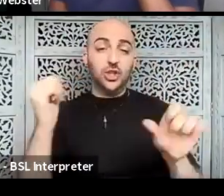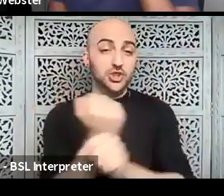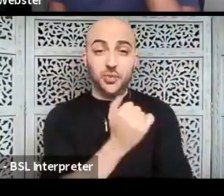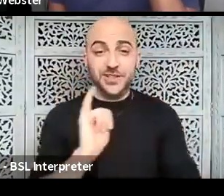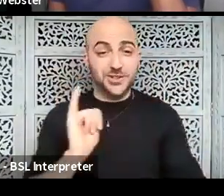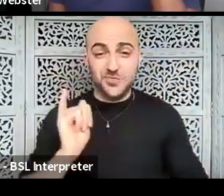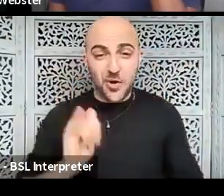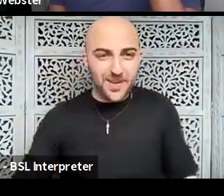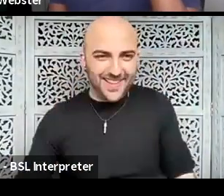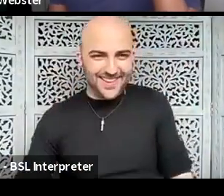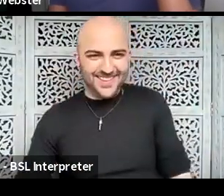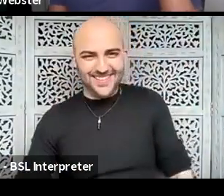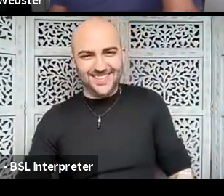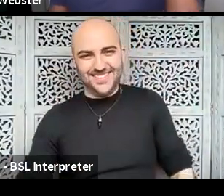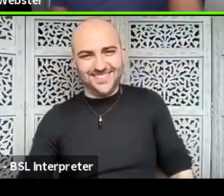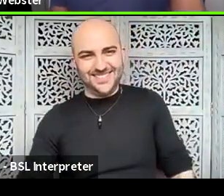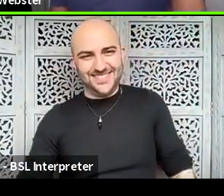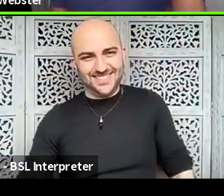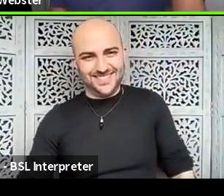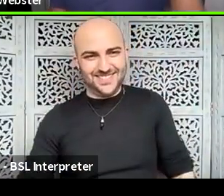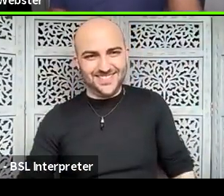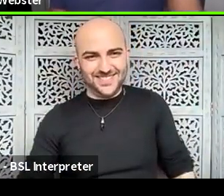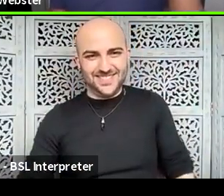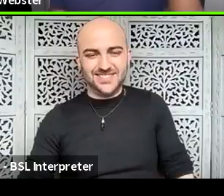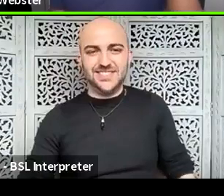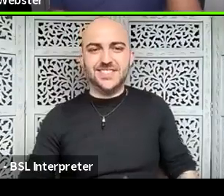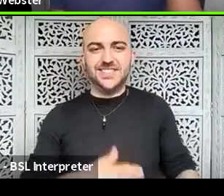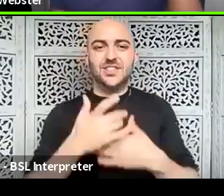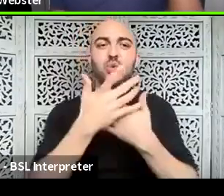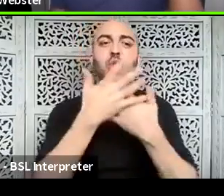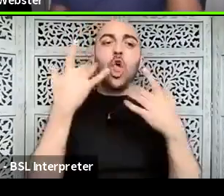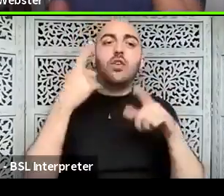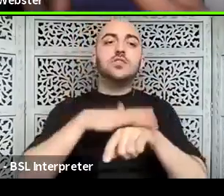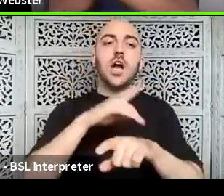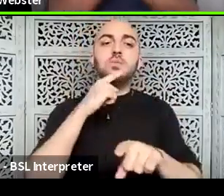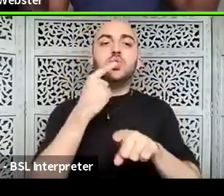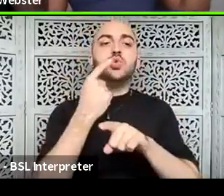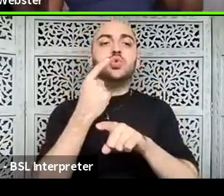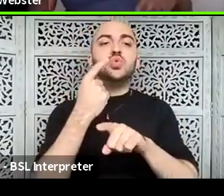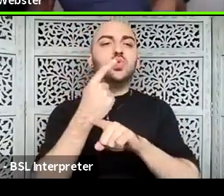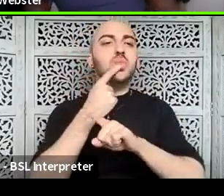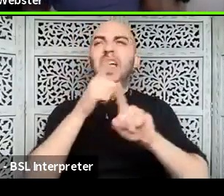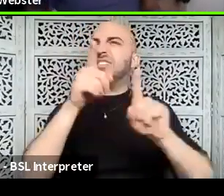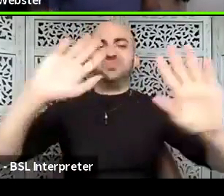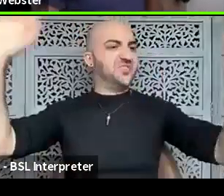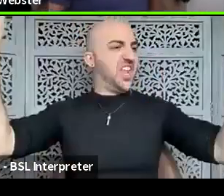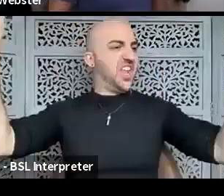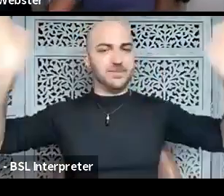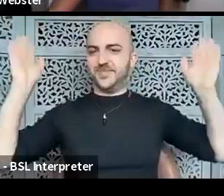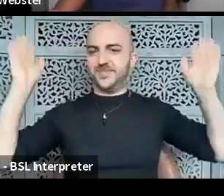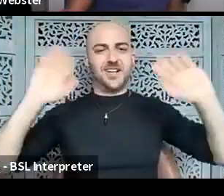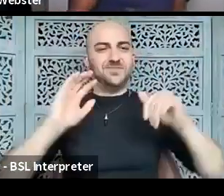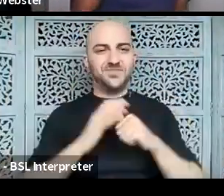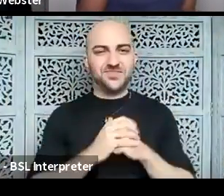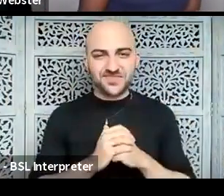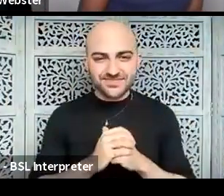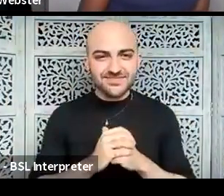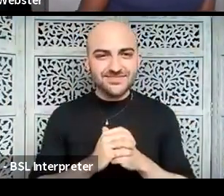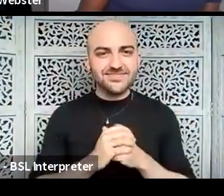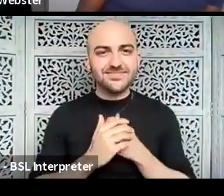honest. Let's spend 50% of your time talking to Edpol, you'd be like, nah, forget that.